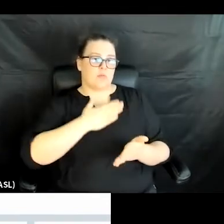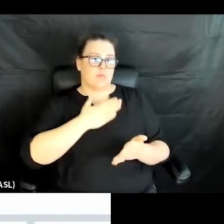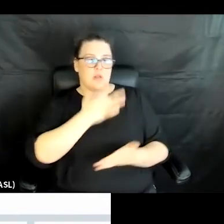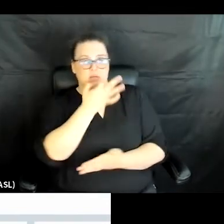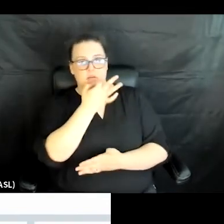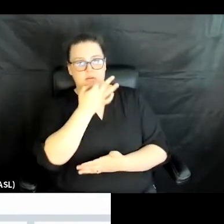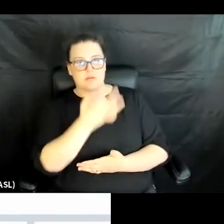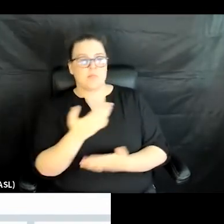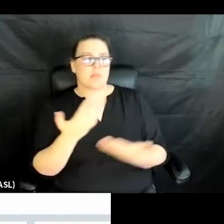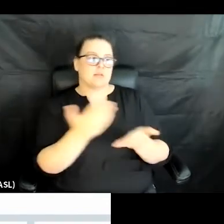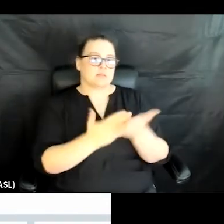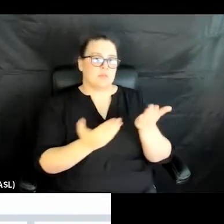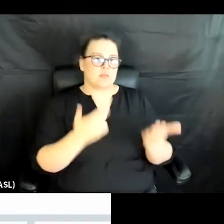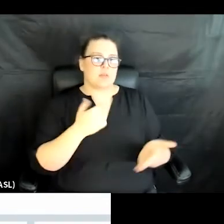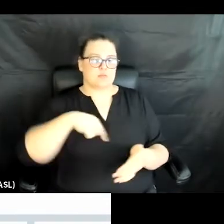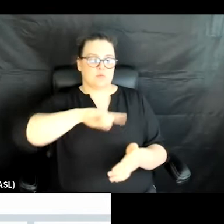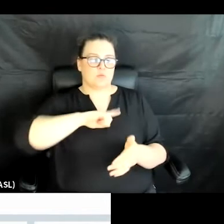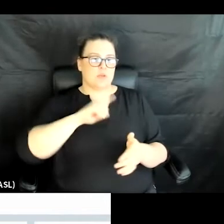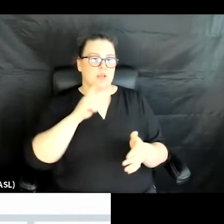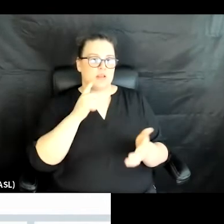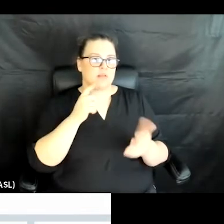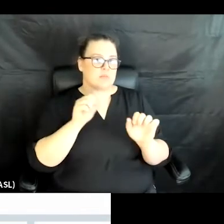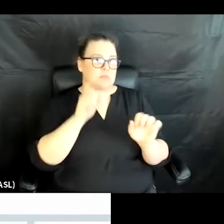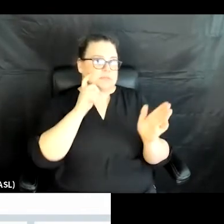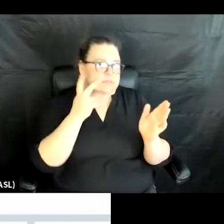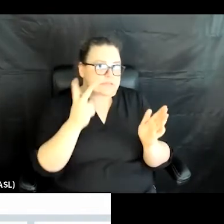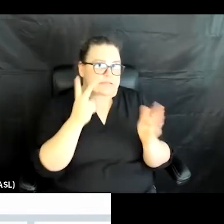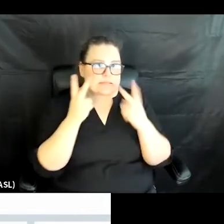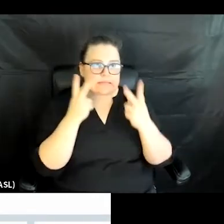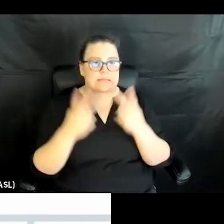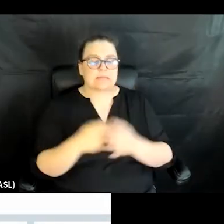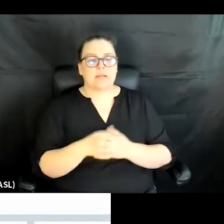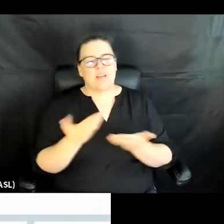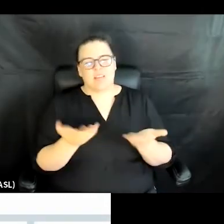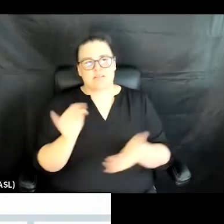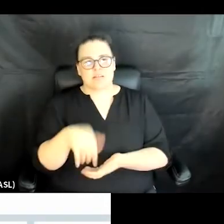as social workers address with families and things like that. So next slide, please.